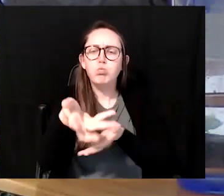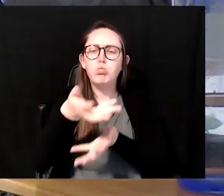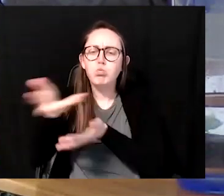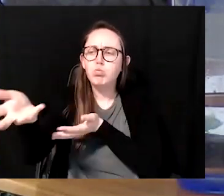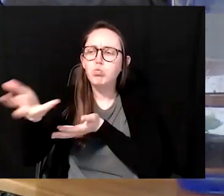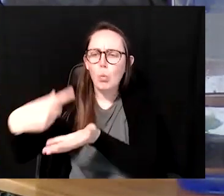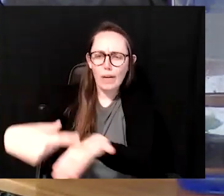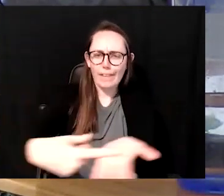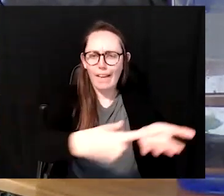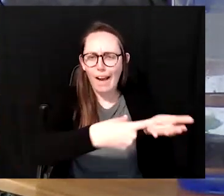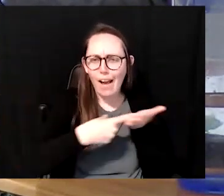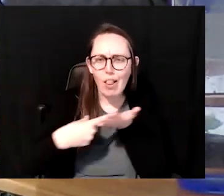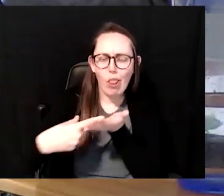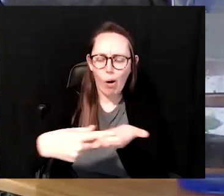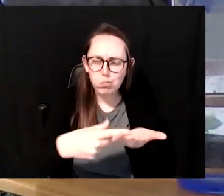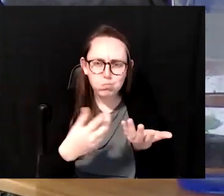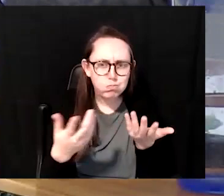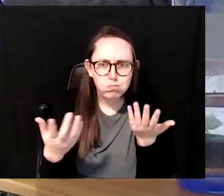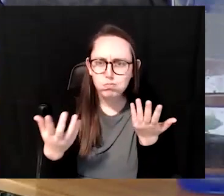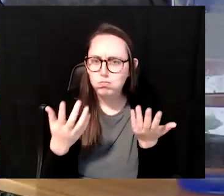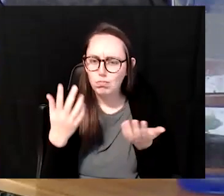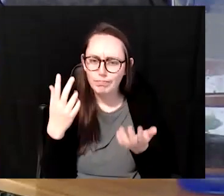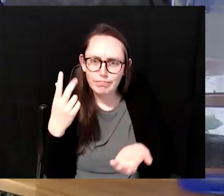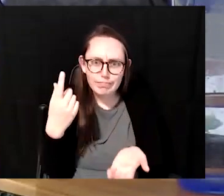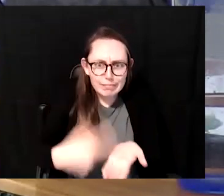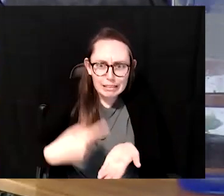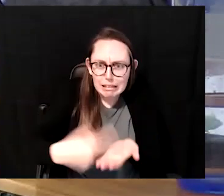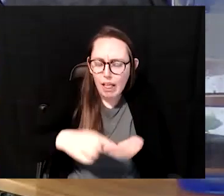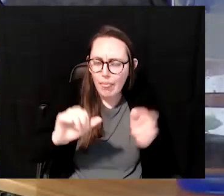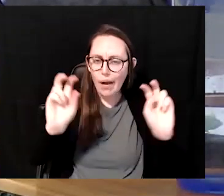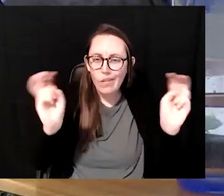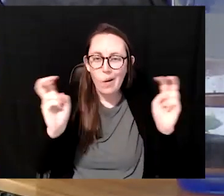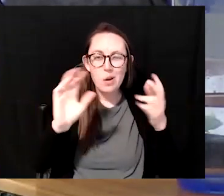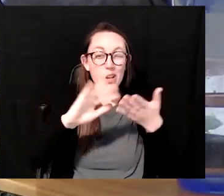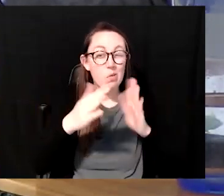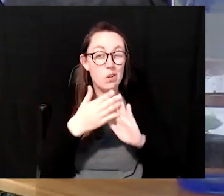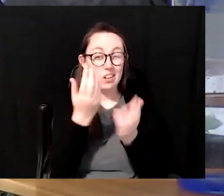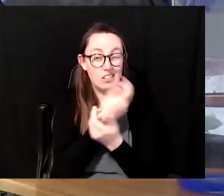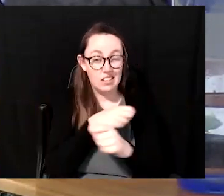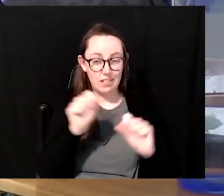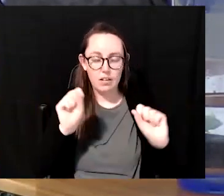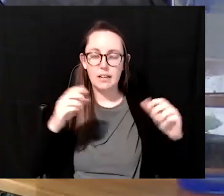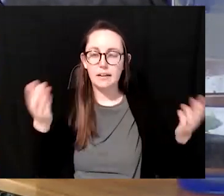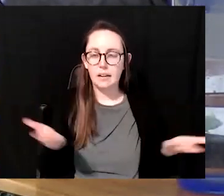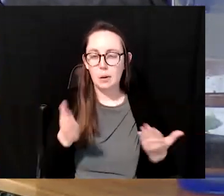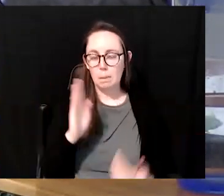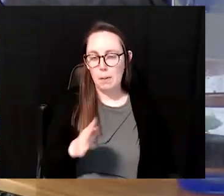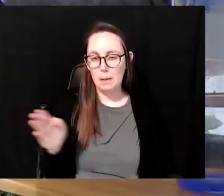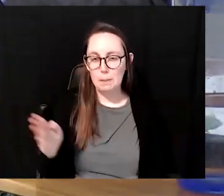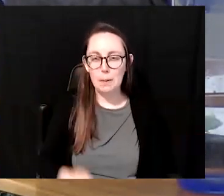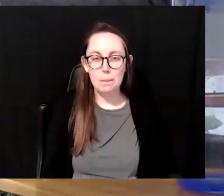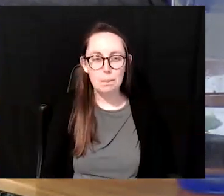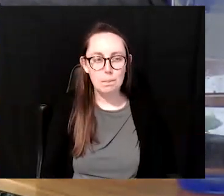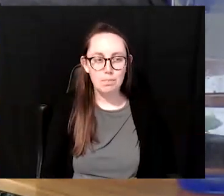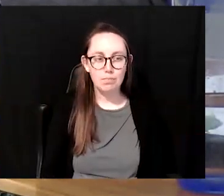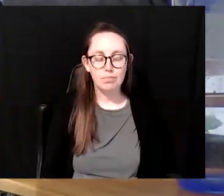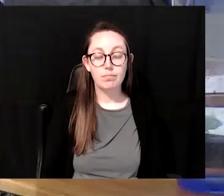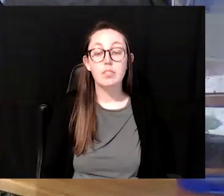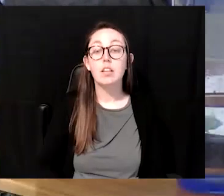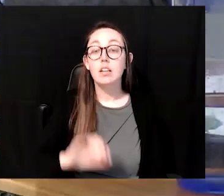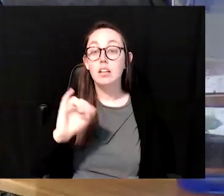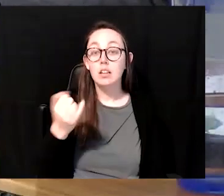at um essentially Community safety in the town of Brattleboro um the report uh was presented the board on the 5th of